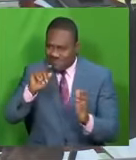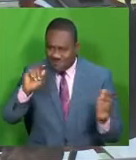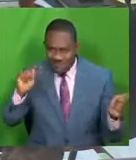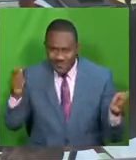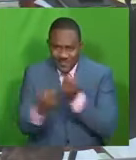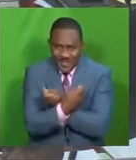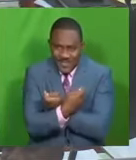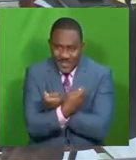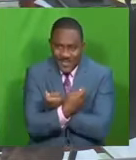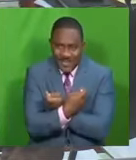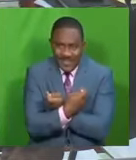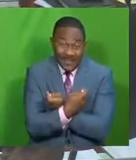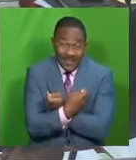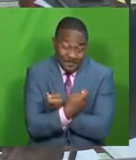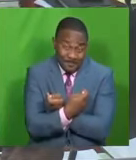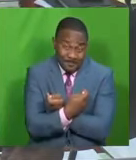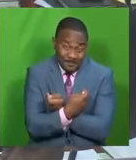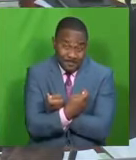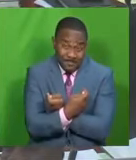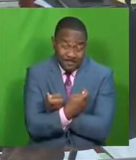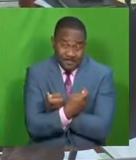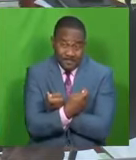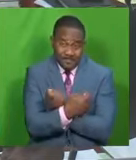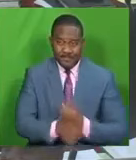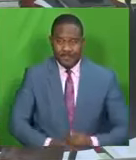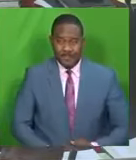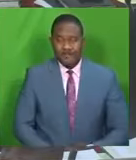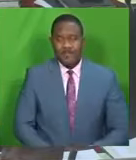The reason is very simple, Mr. Speaker.